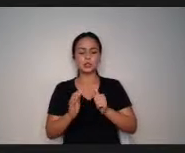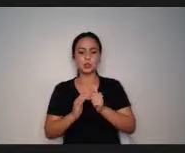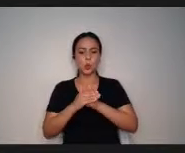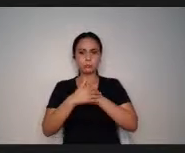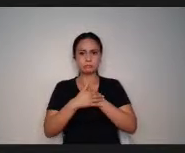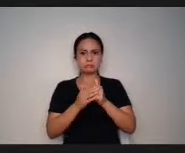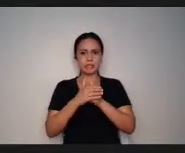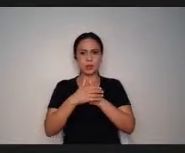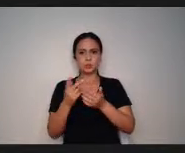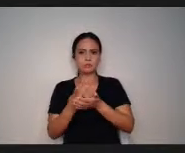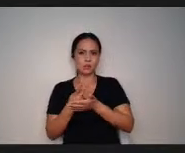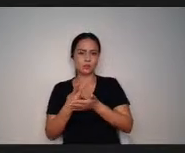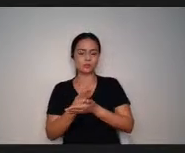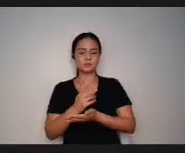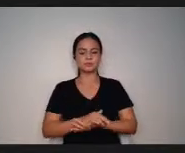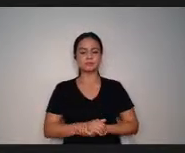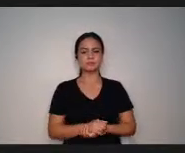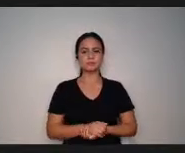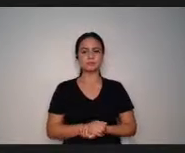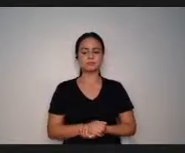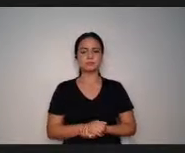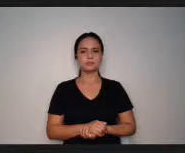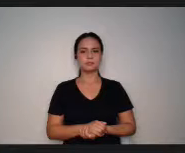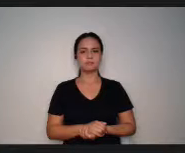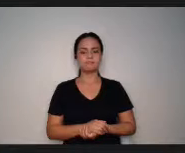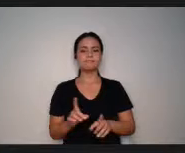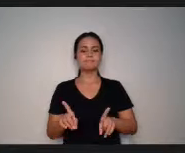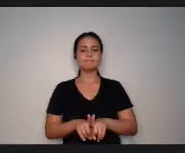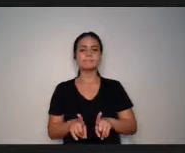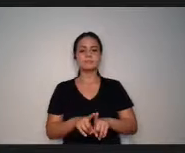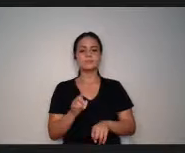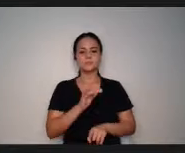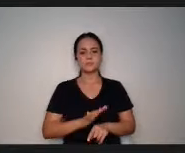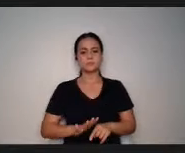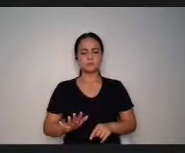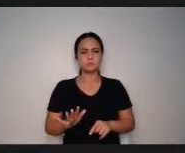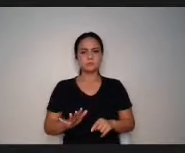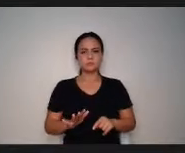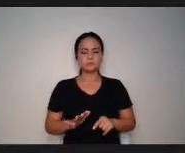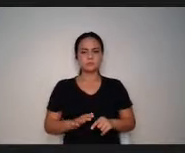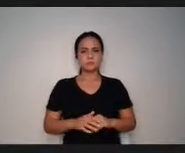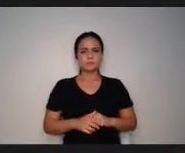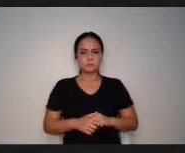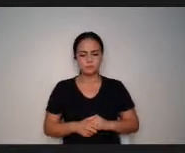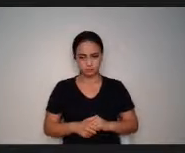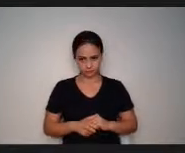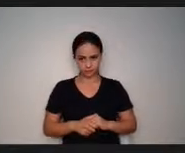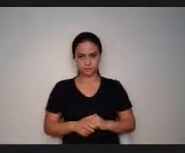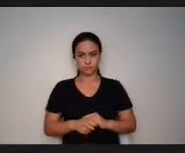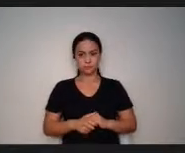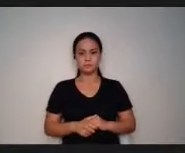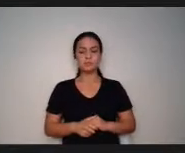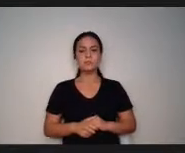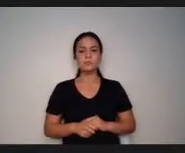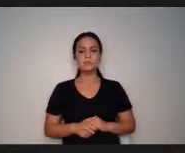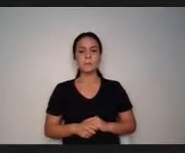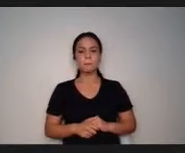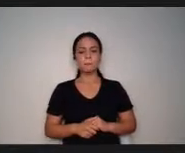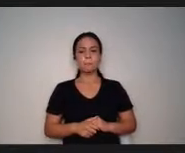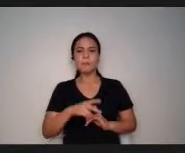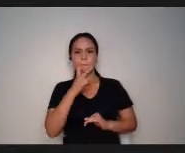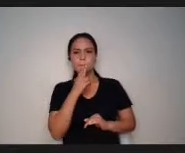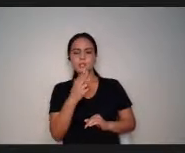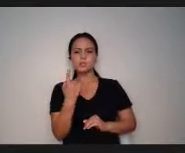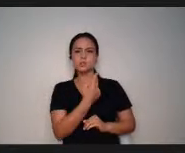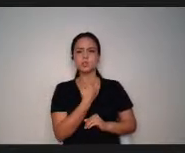extraordinaire right now, that it's unlikely we'll ever see cohesive national legislation in the United States. And this may be true